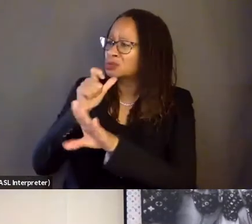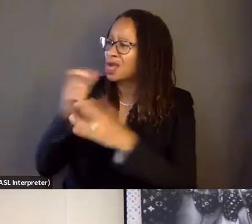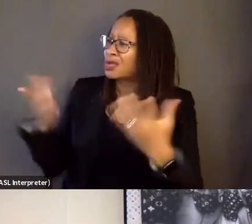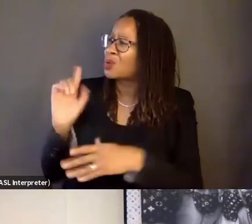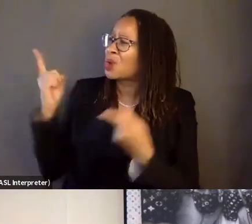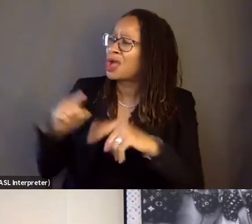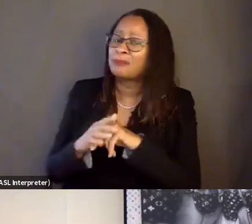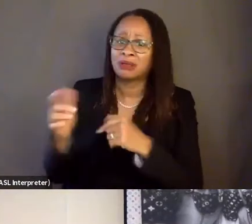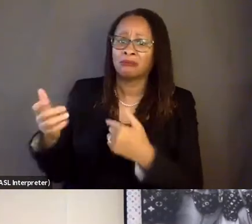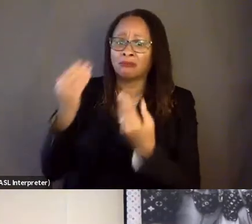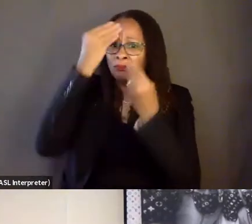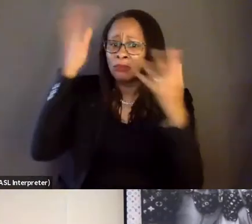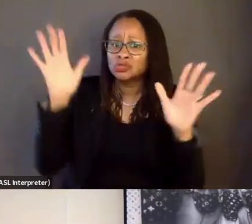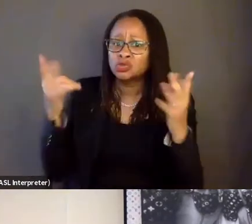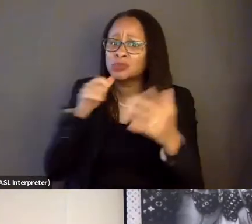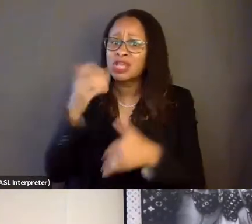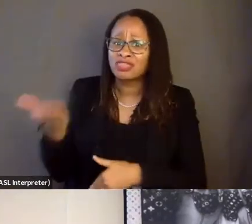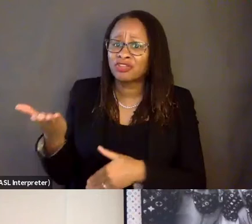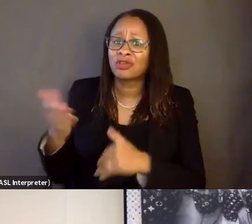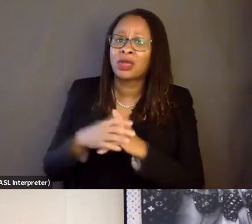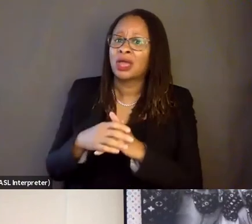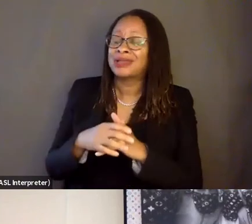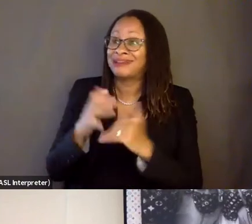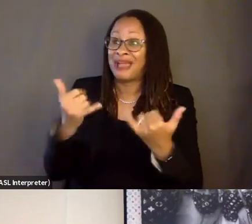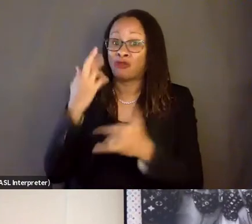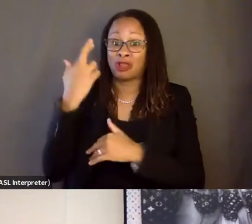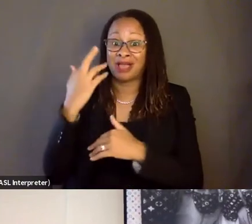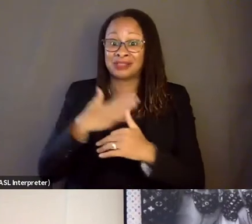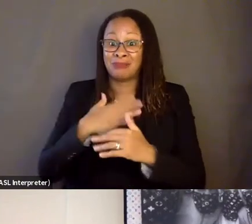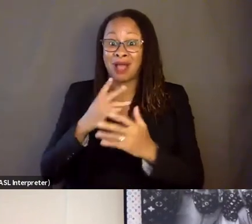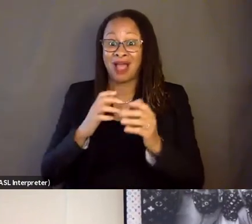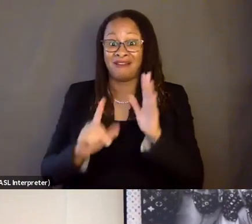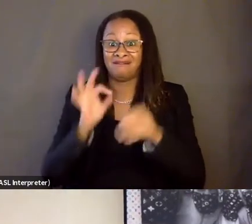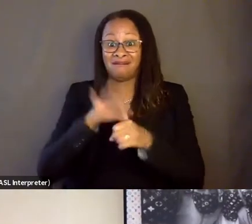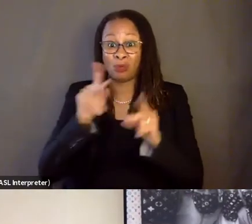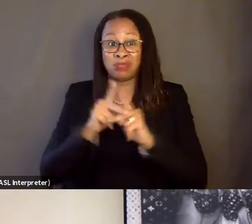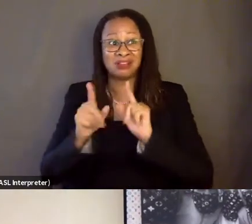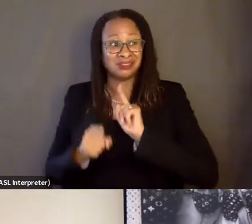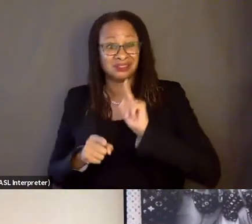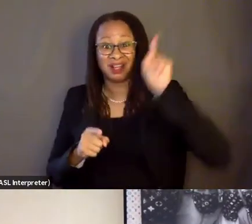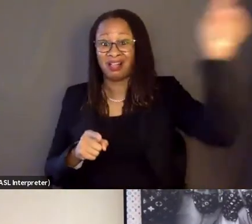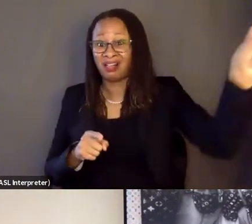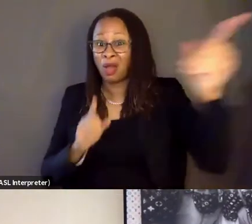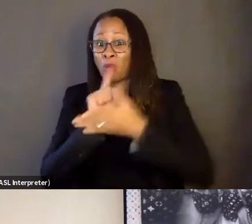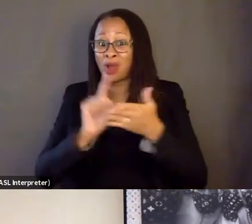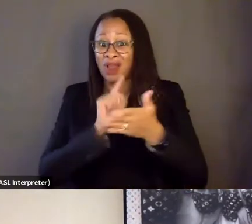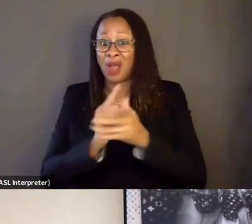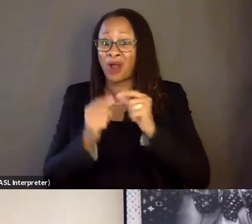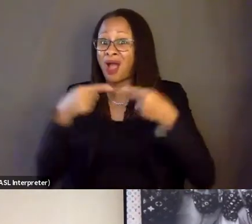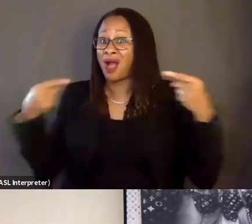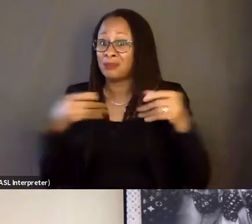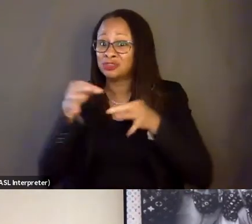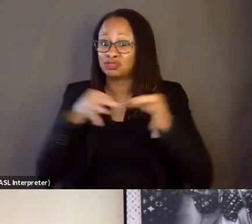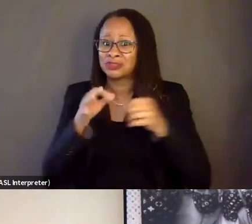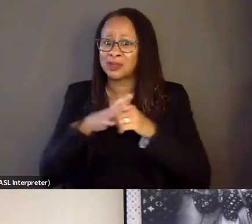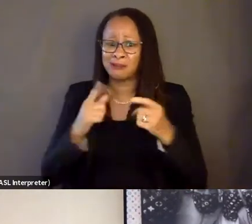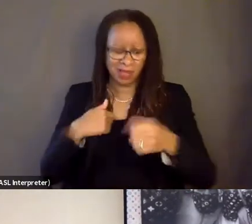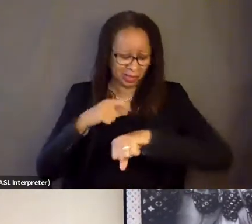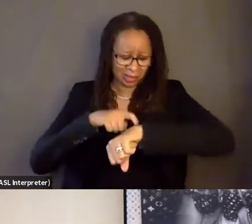you're in Texas and you're trying to find, you know, that one drop-off ballot box. So, you know,